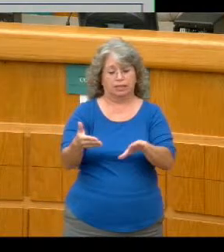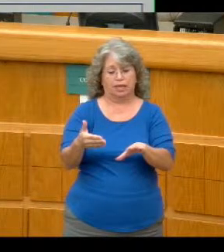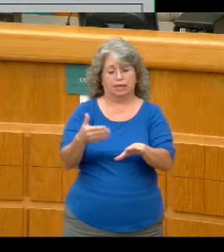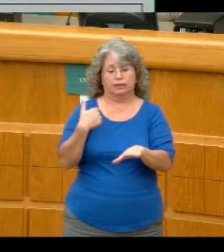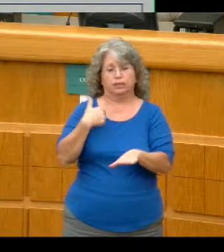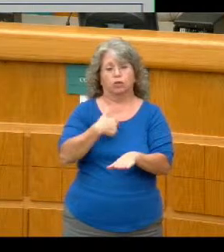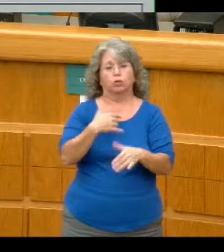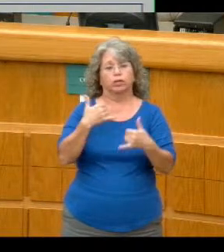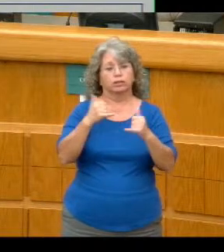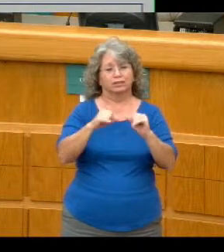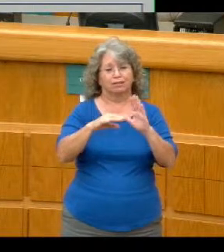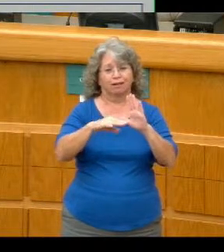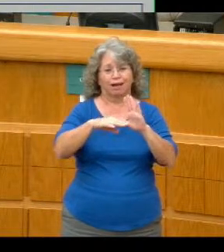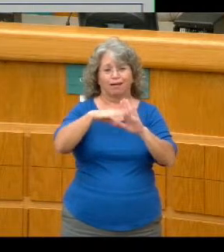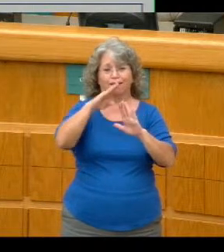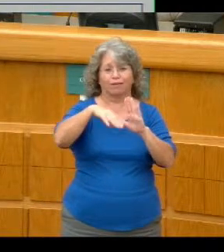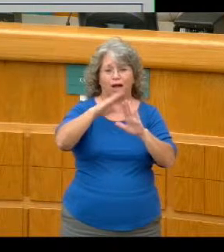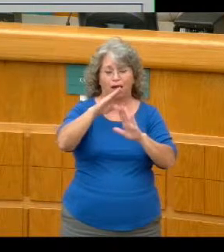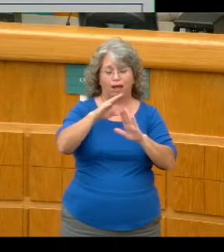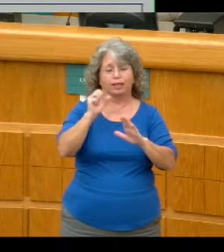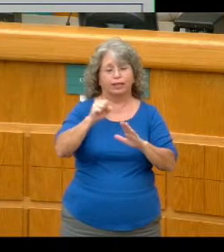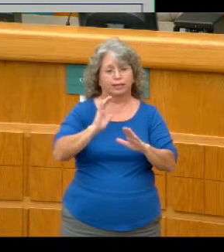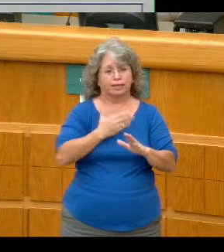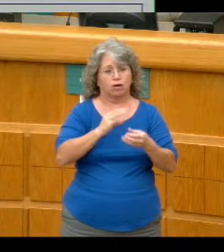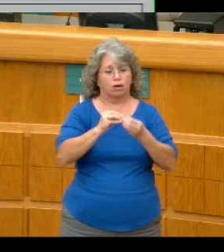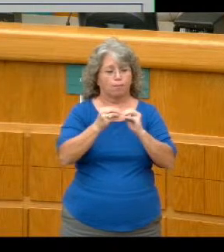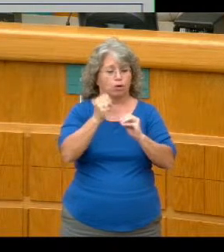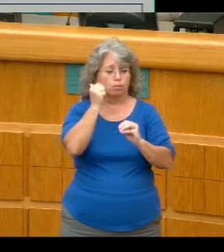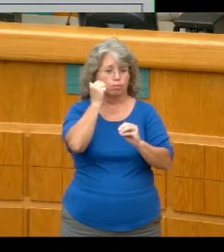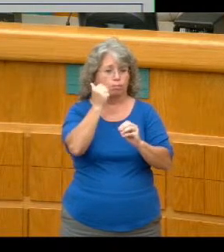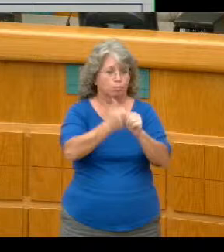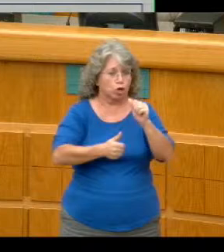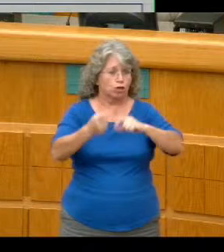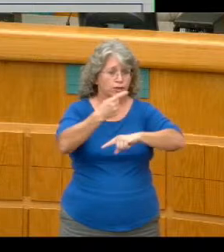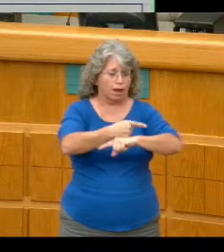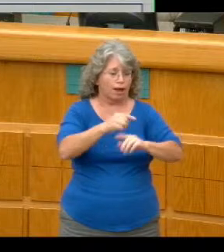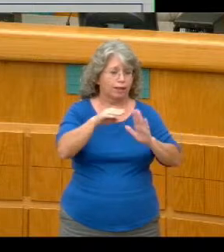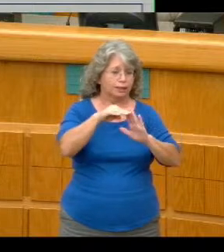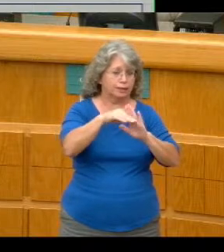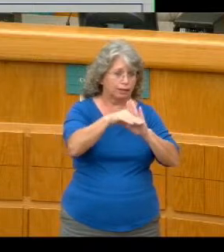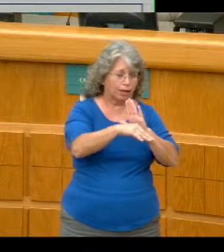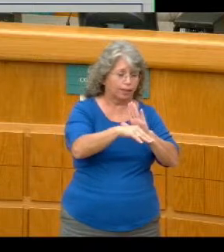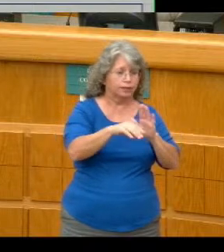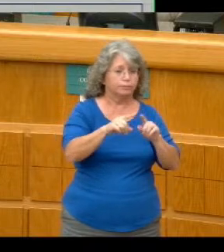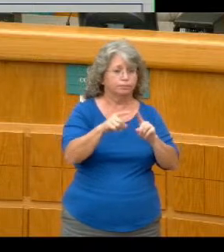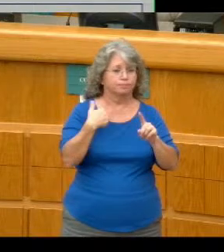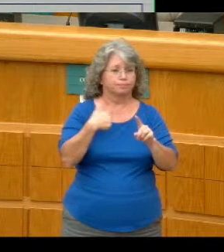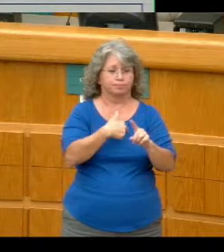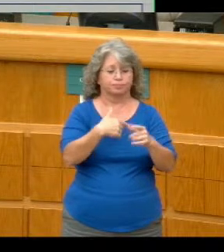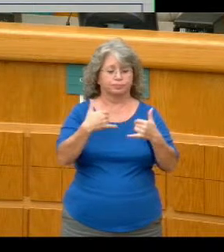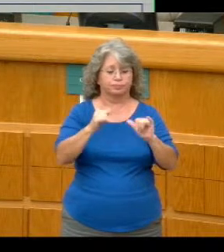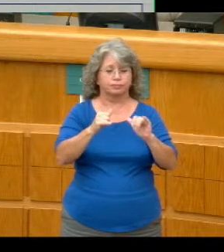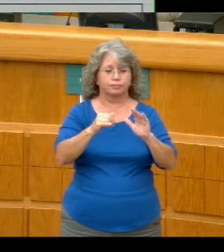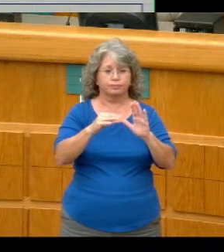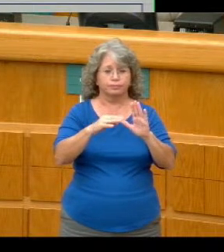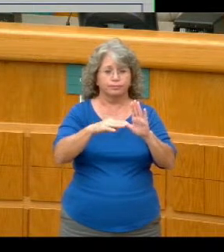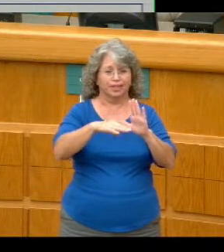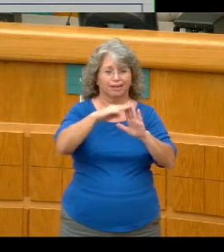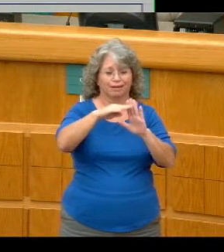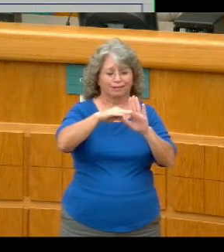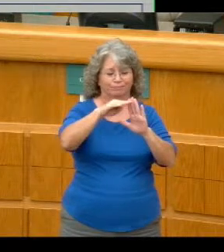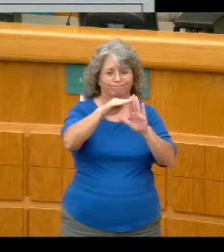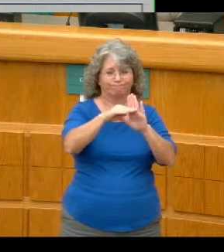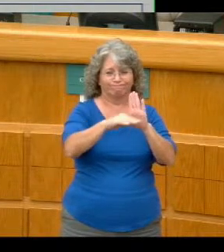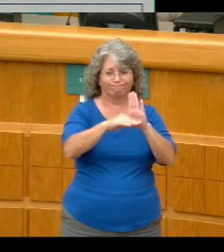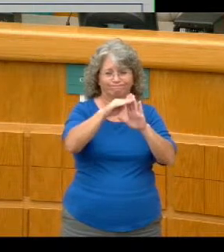though the rate of fatalities or the number of fatalities per day is declining. So hopefully we can see a change in this